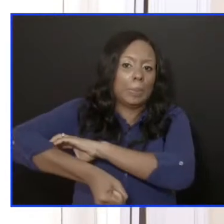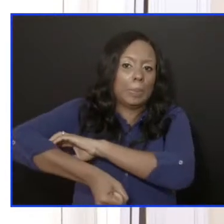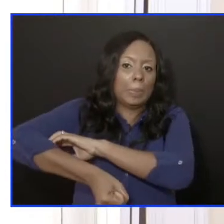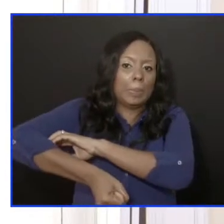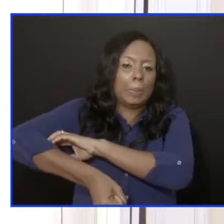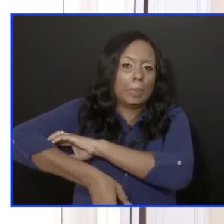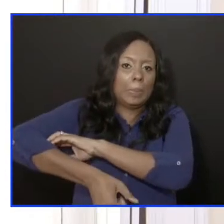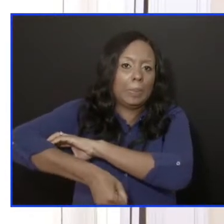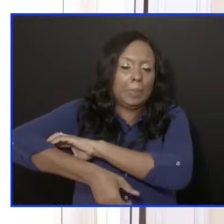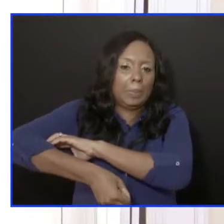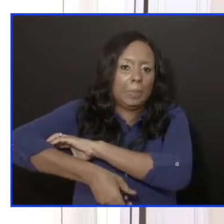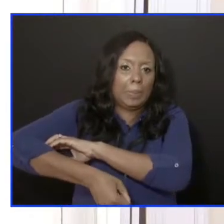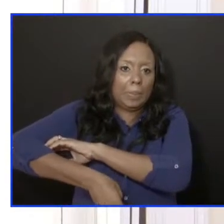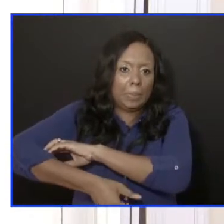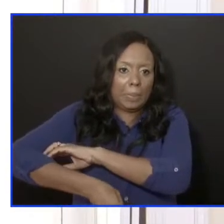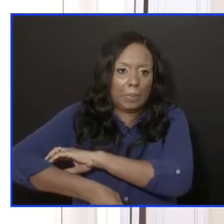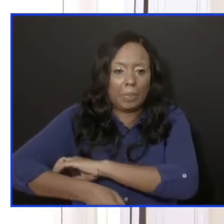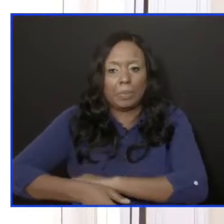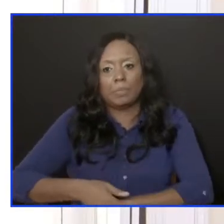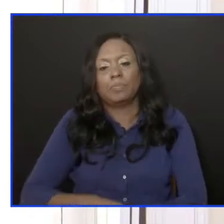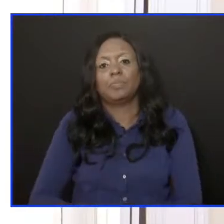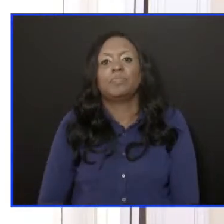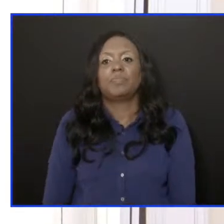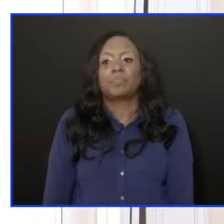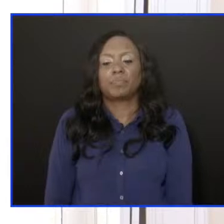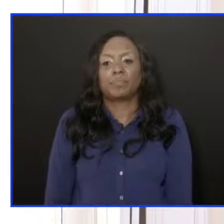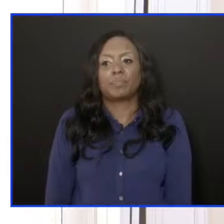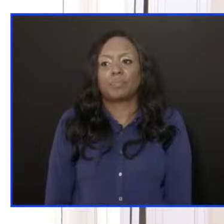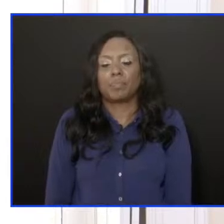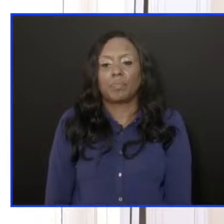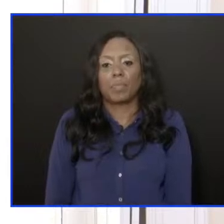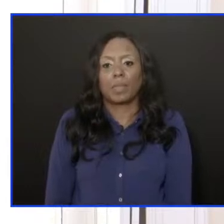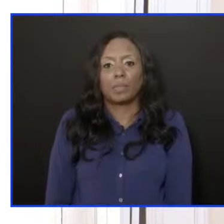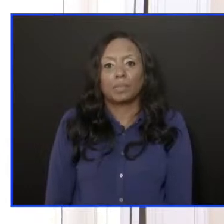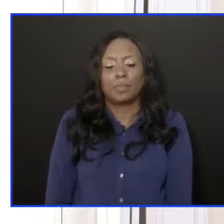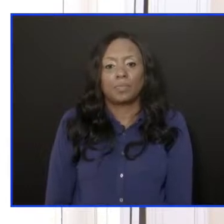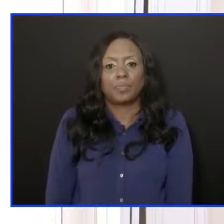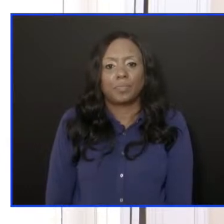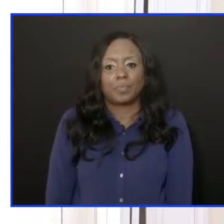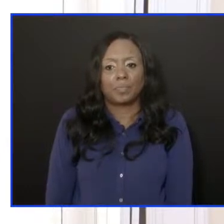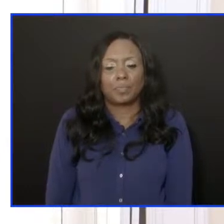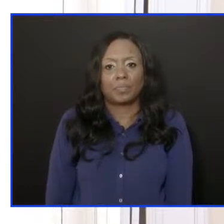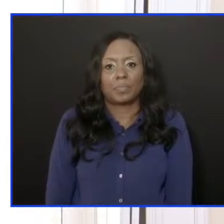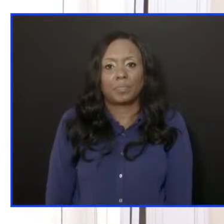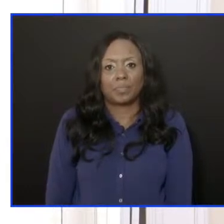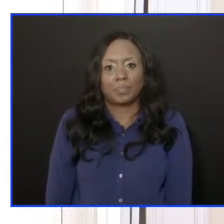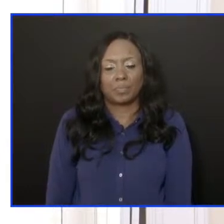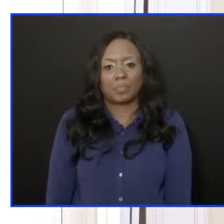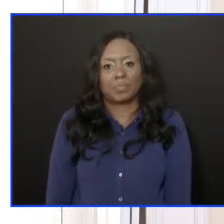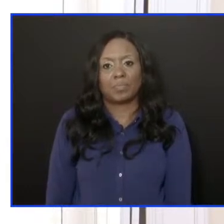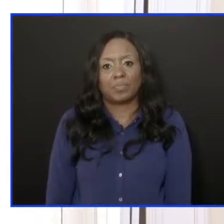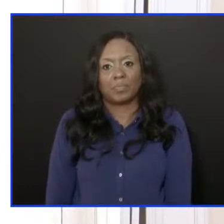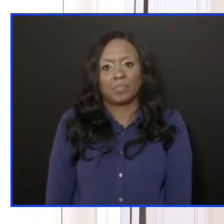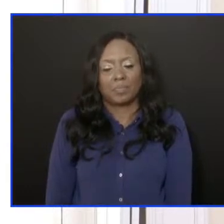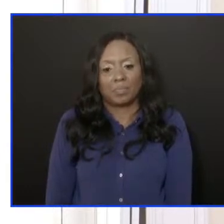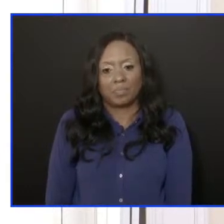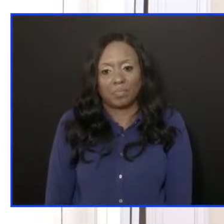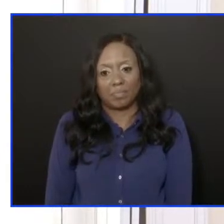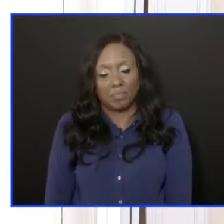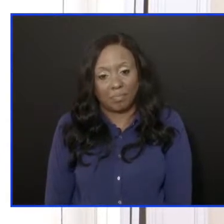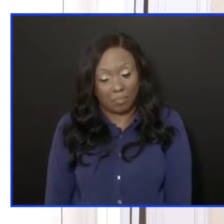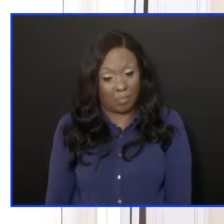persons will hopefully aid in this respect. I don't need to tell any of us that the gas and